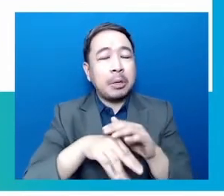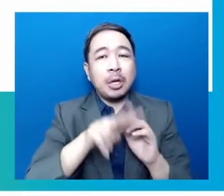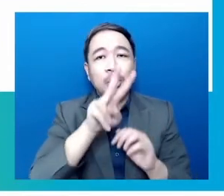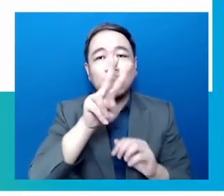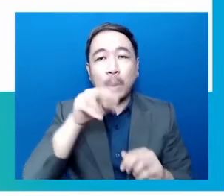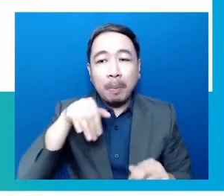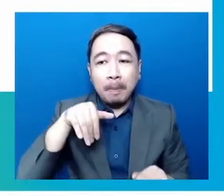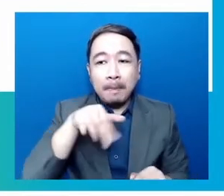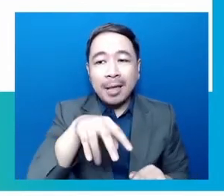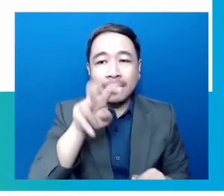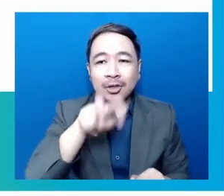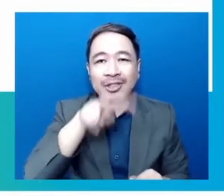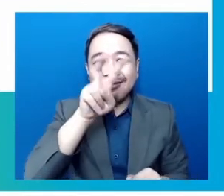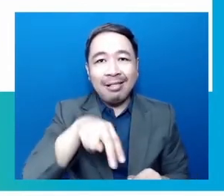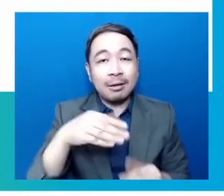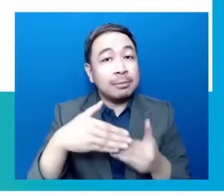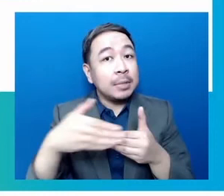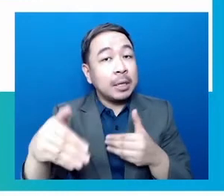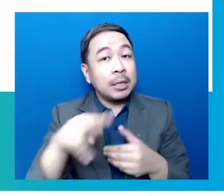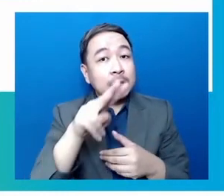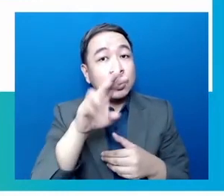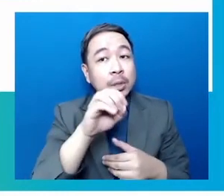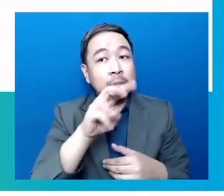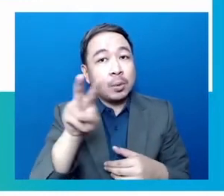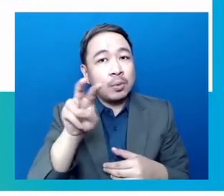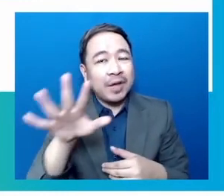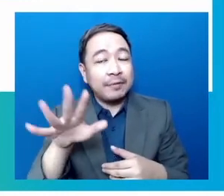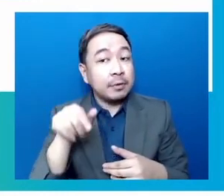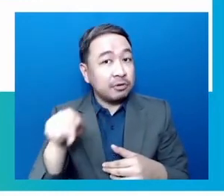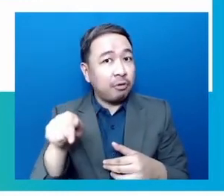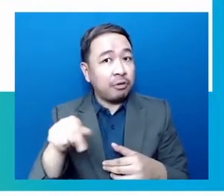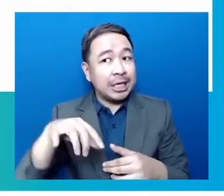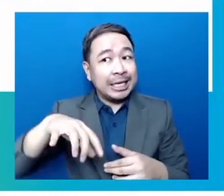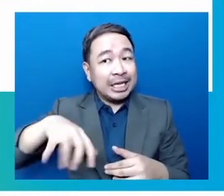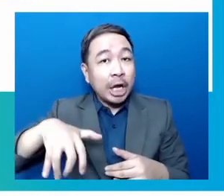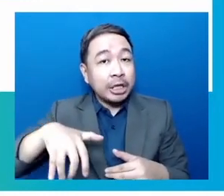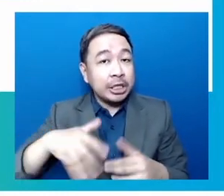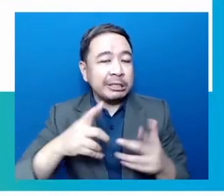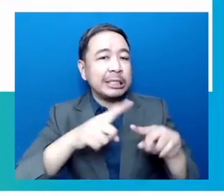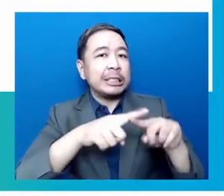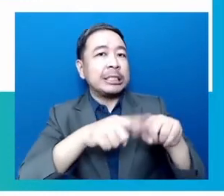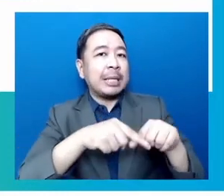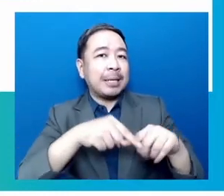2025. So fossil fuel addiction. Total capacity of